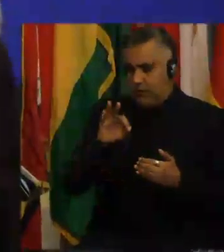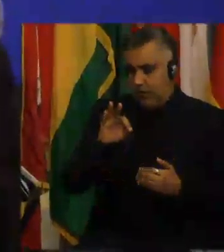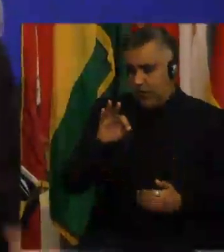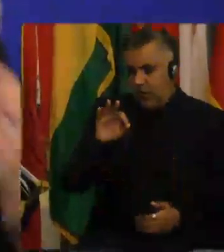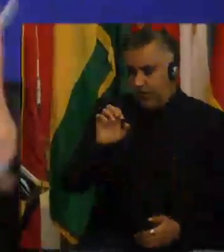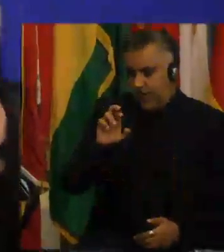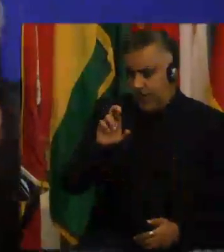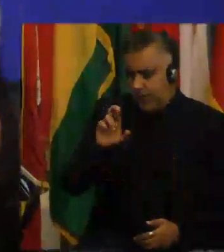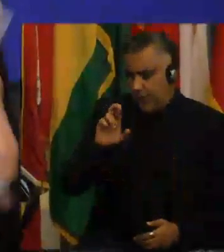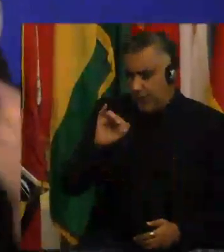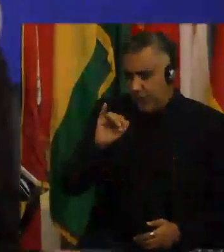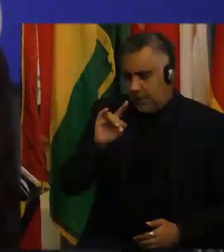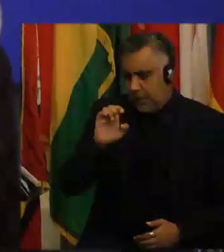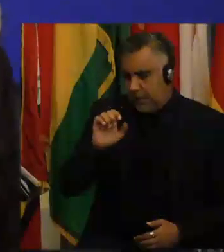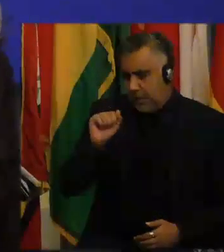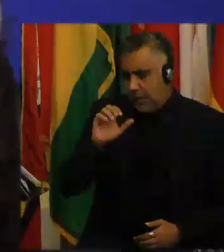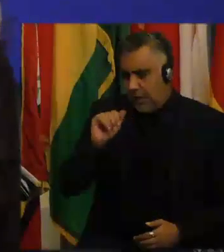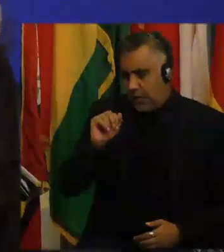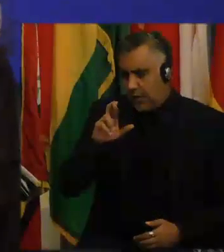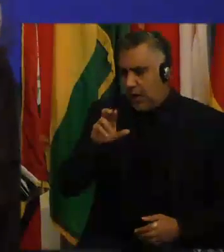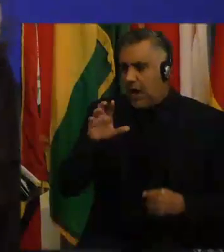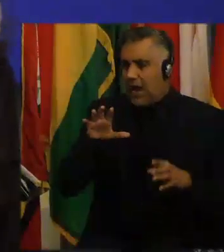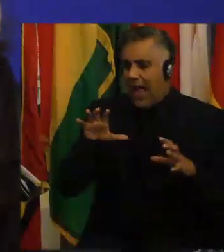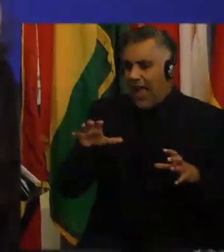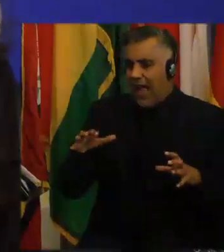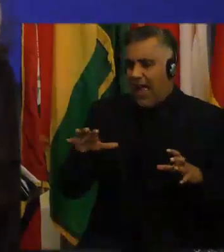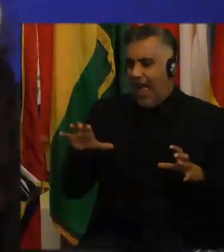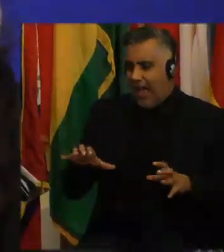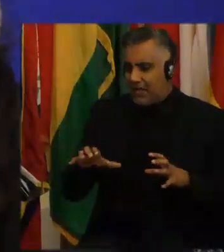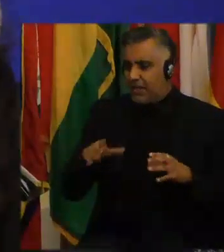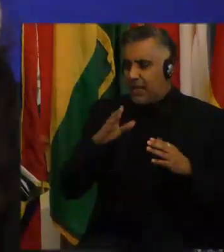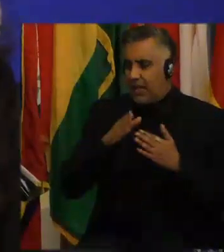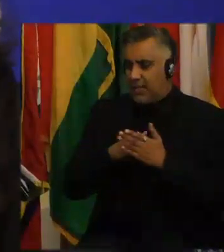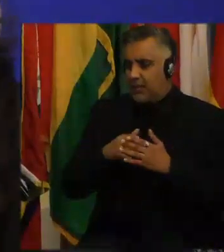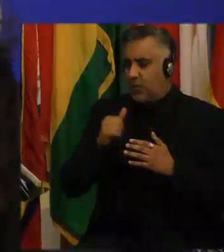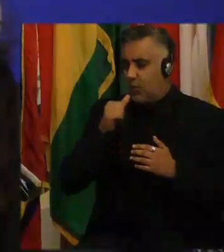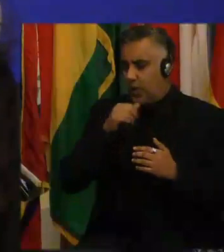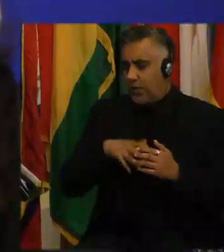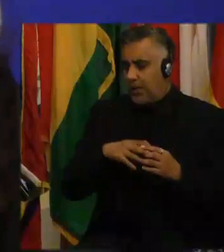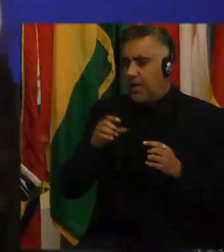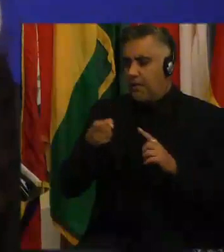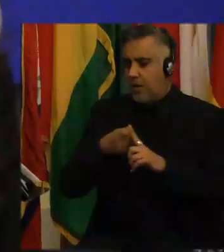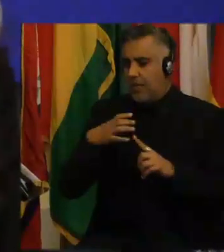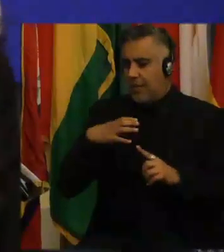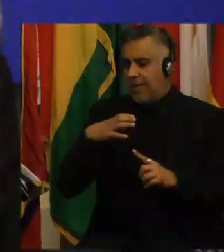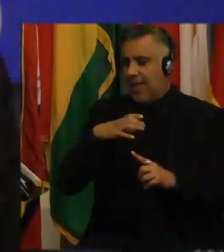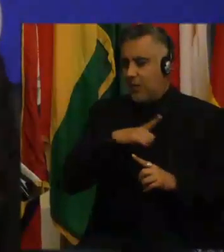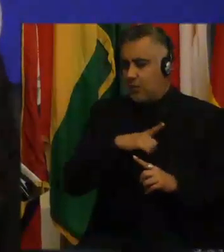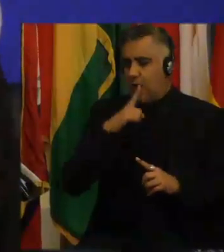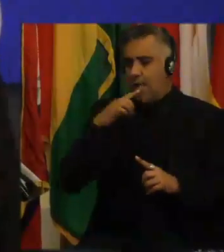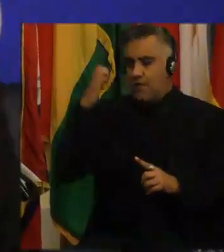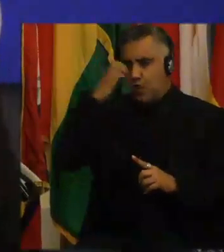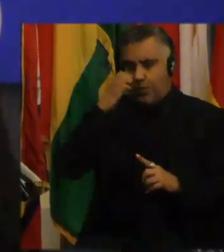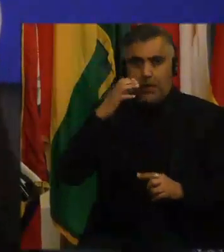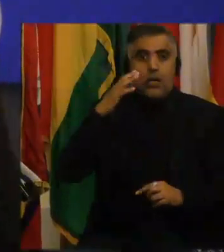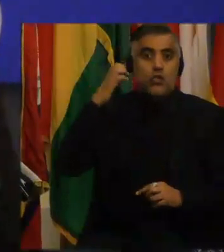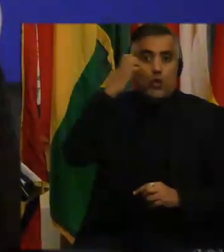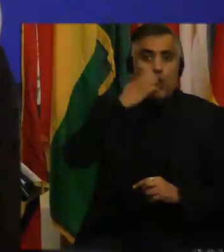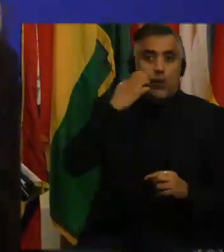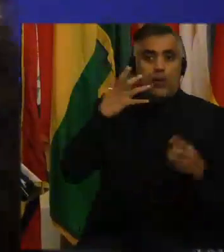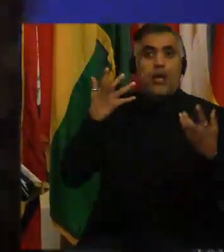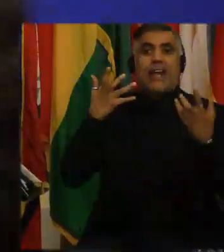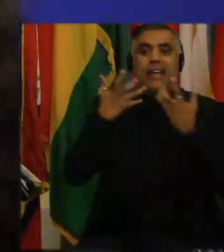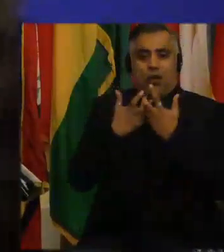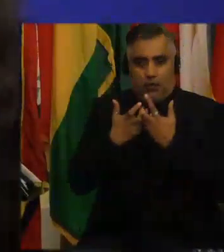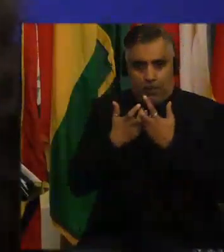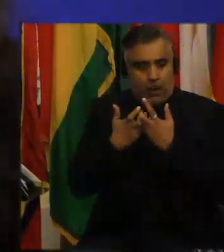of the Group of Experts on Action Against Violence Against Women and Domestic Violence from the Council of Europe, so the European counterpart